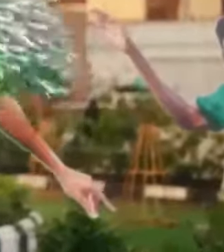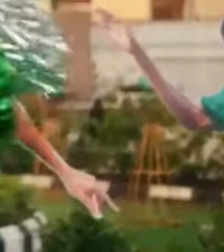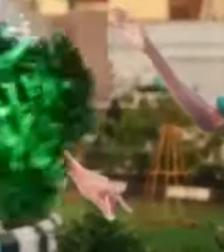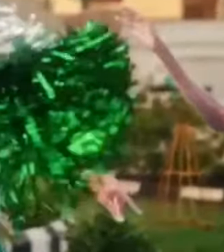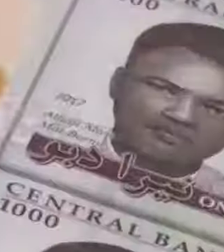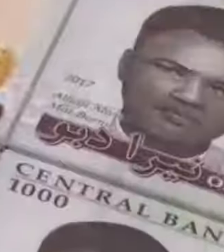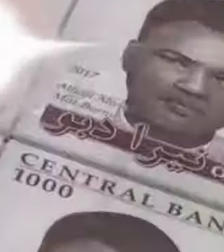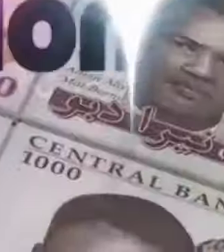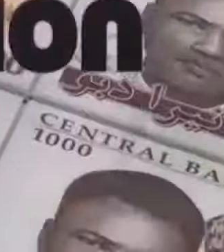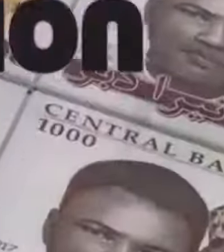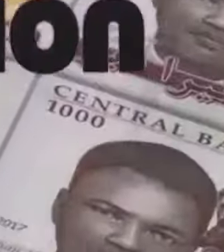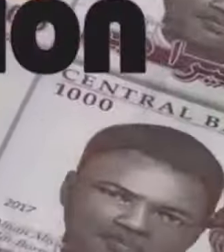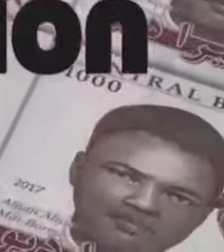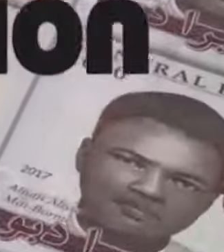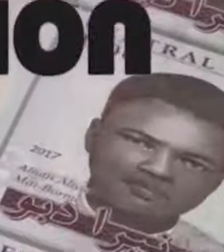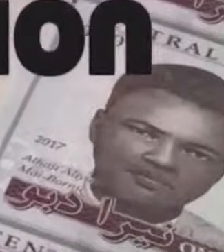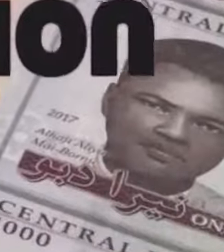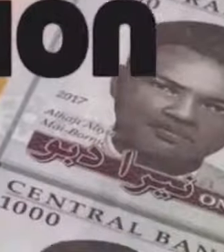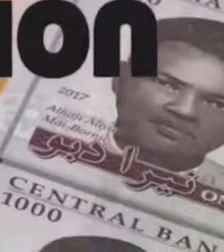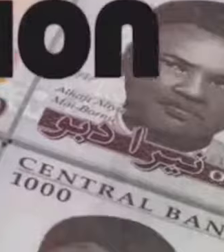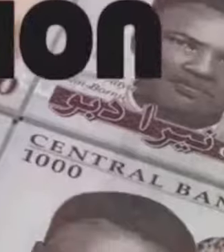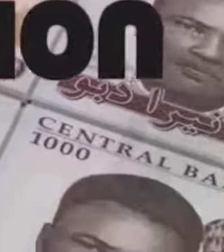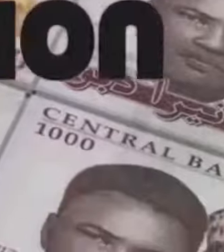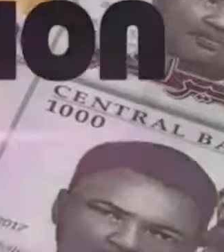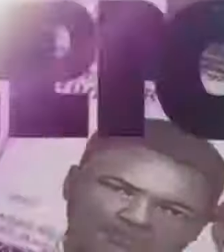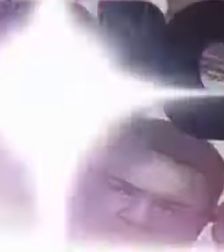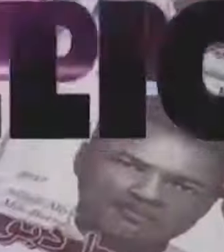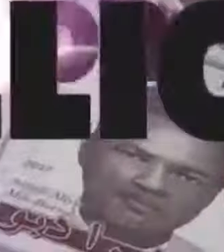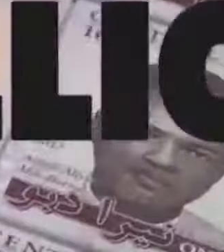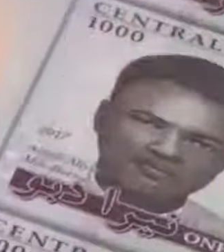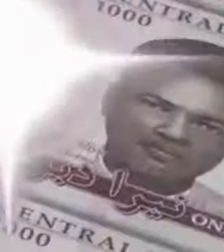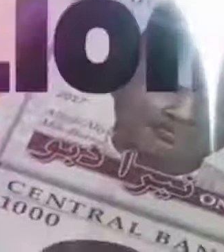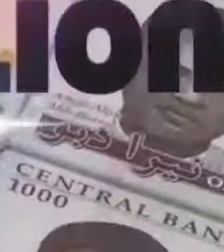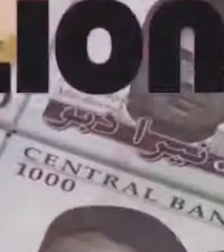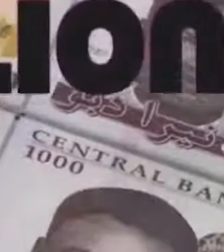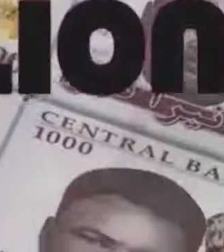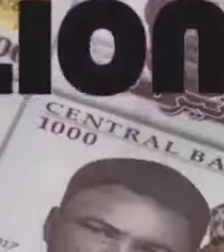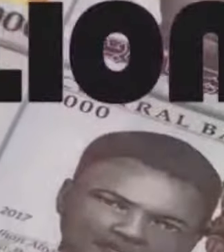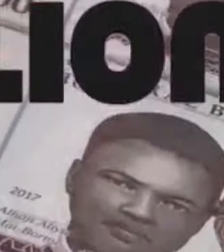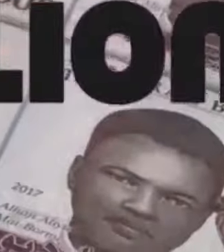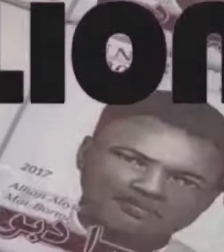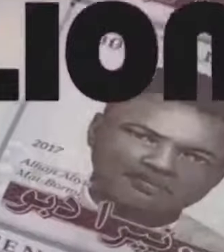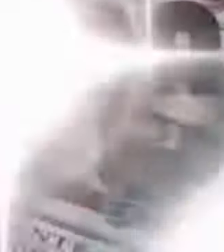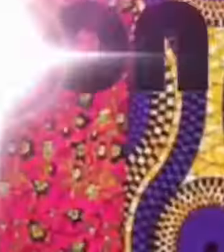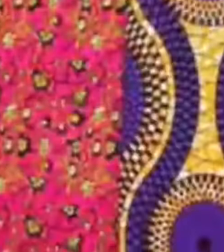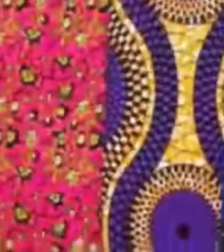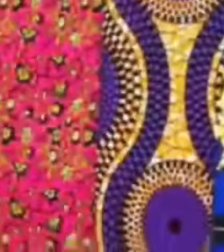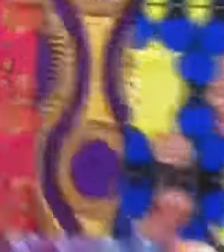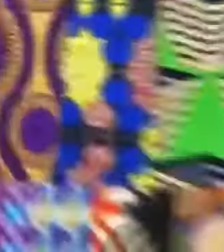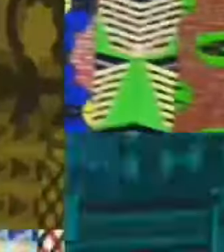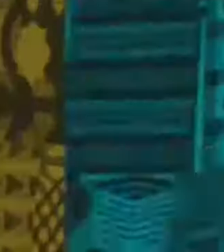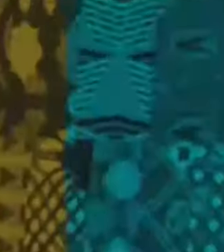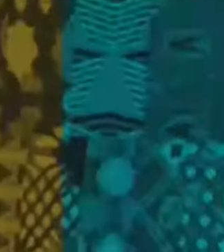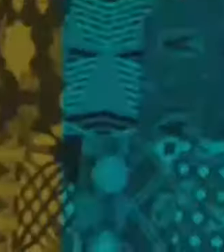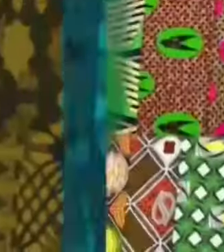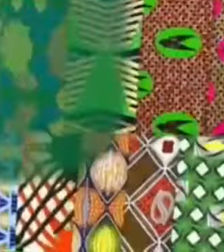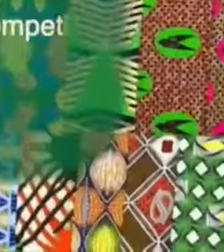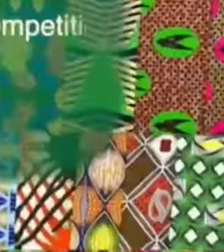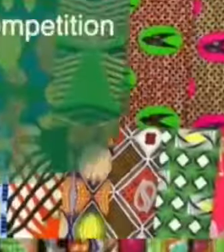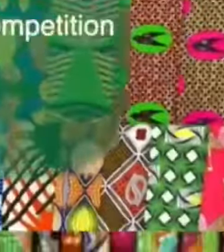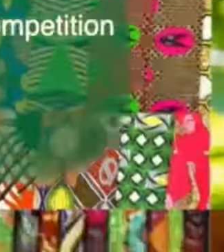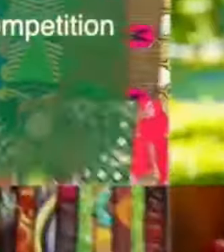are Nigerian. The winner of this competition goes home with a cash prize of 25 million naira. Are you sure I